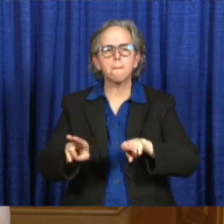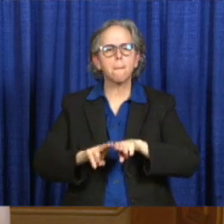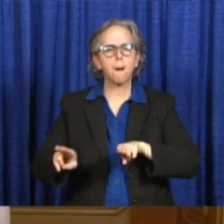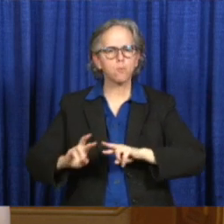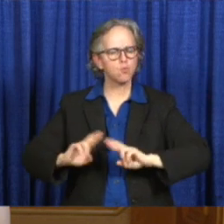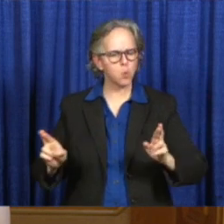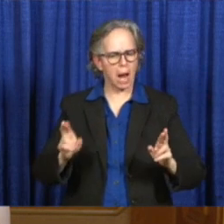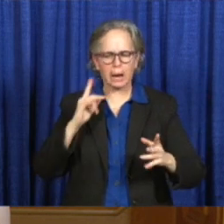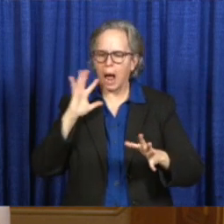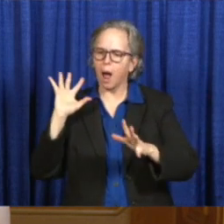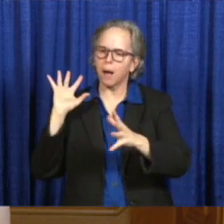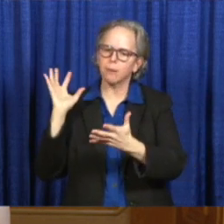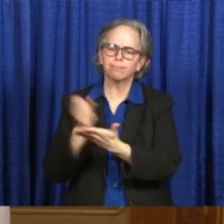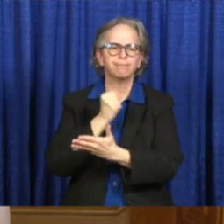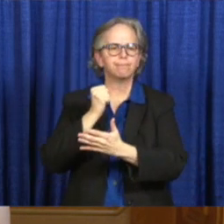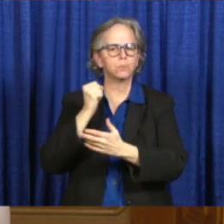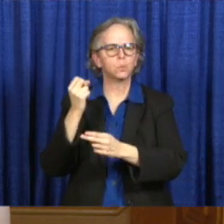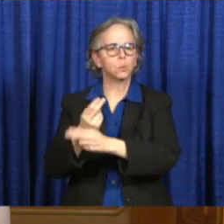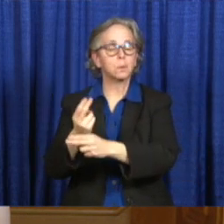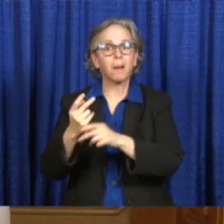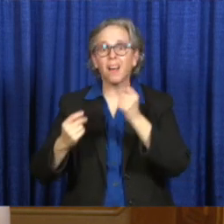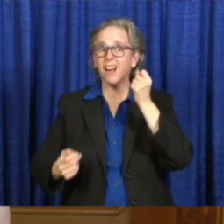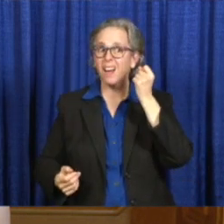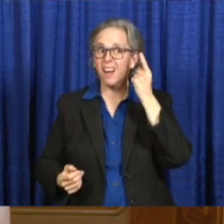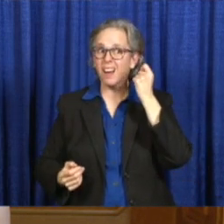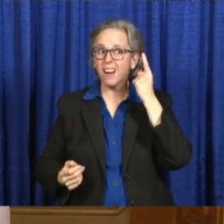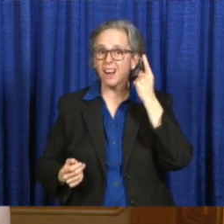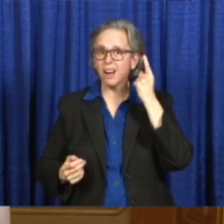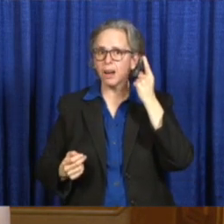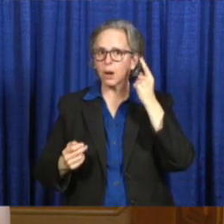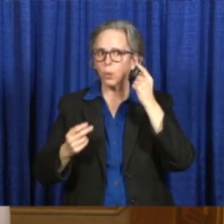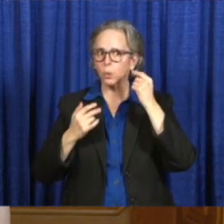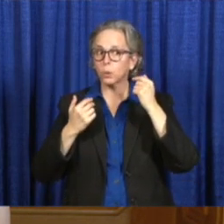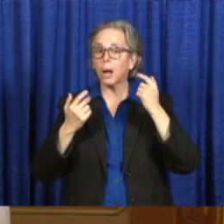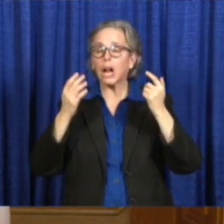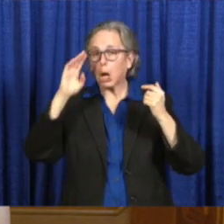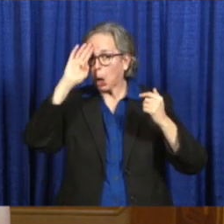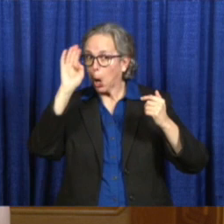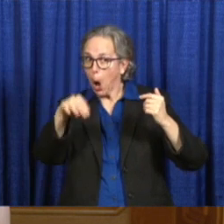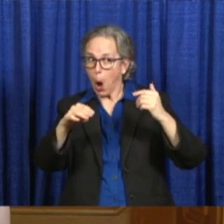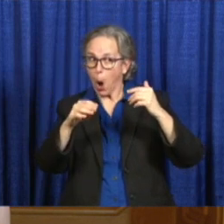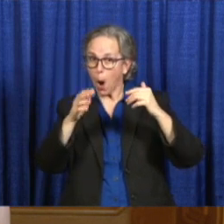as we look forward to what we know is coming, and if anyone wants to